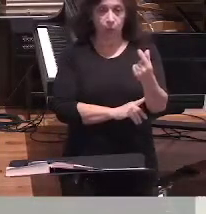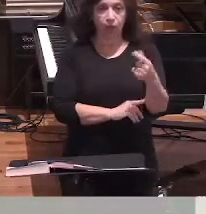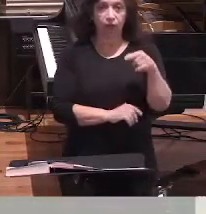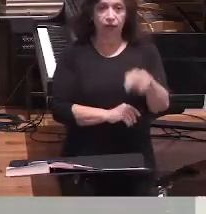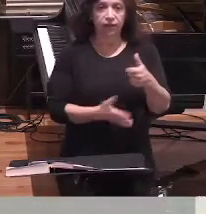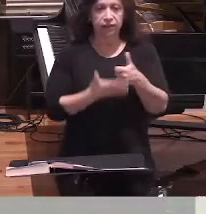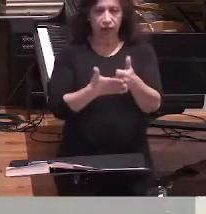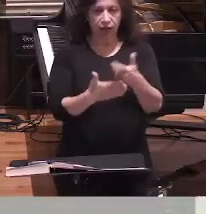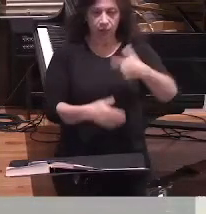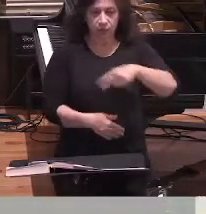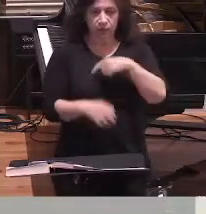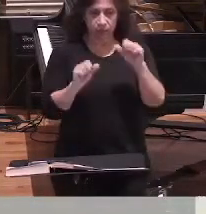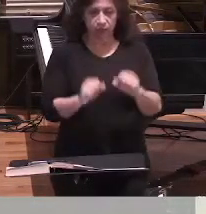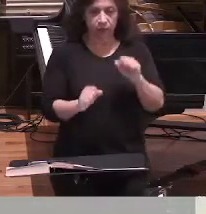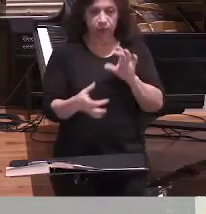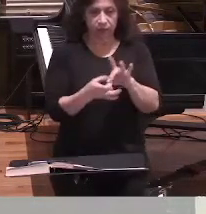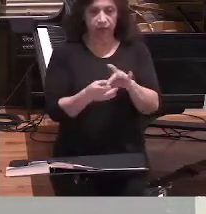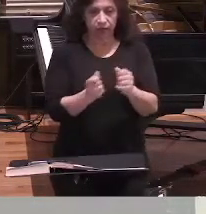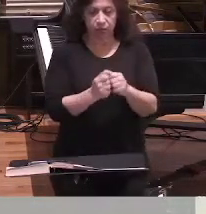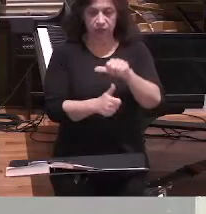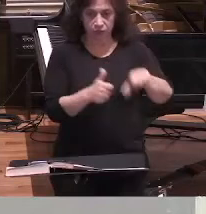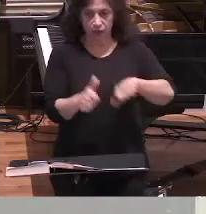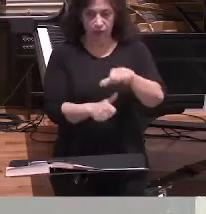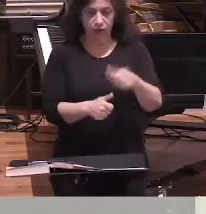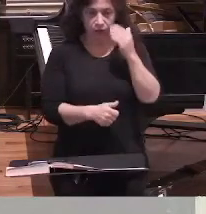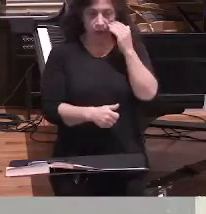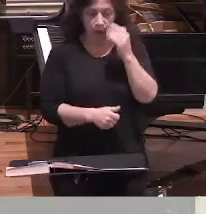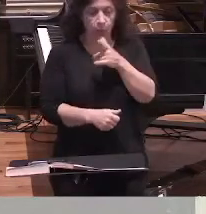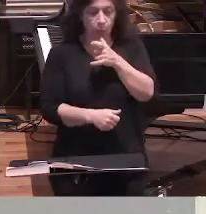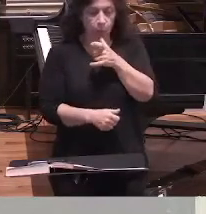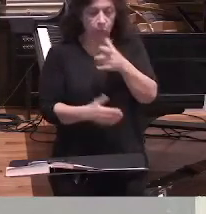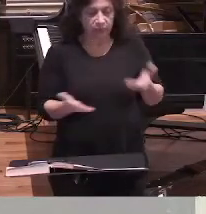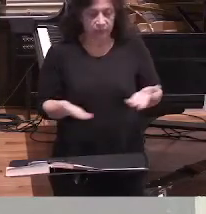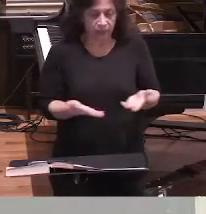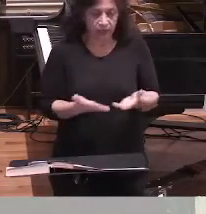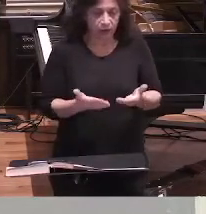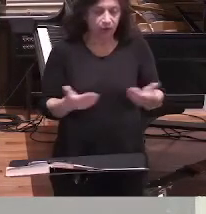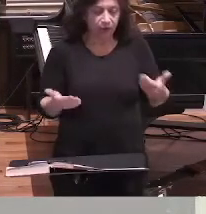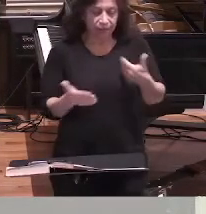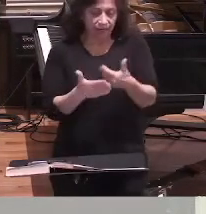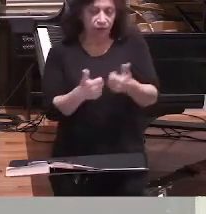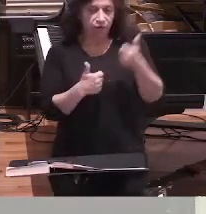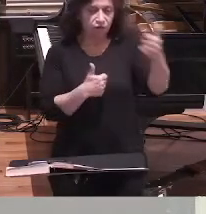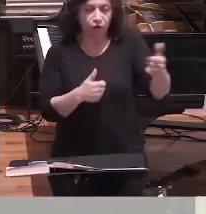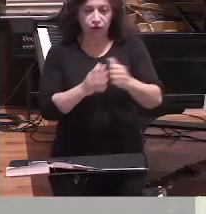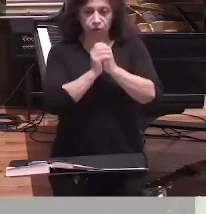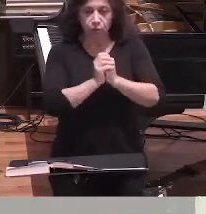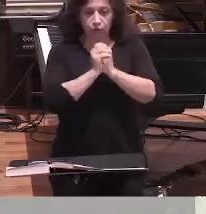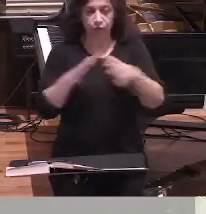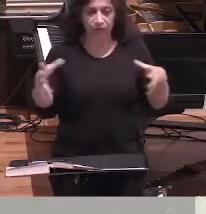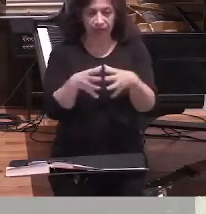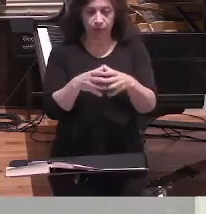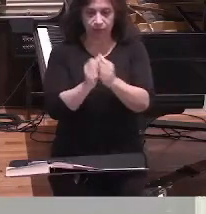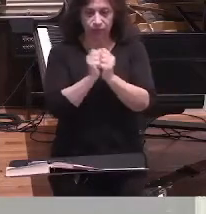to be able to connect with one another and to know who it is, both near and far, that is worshiping and gathering